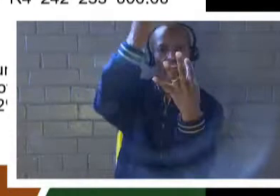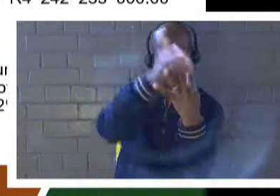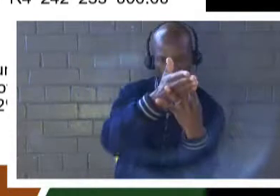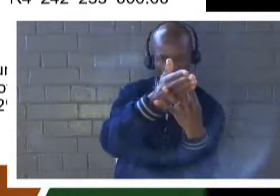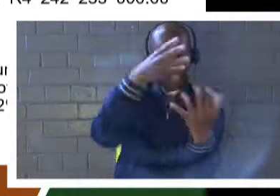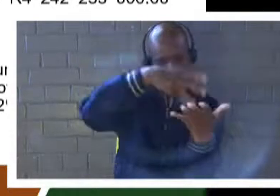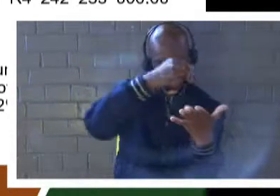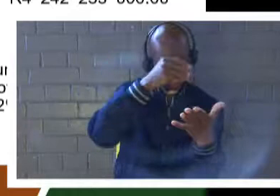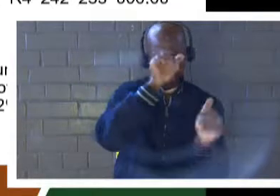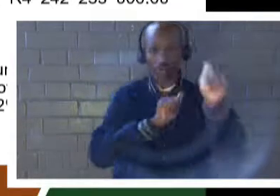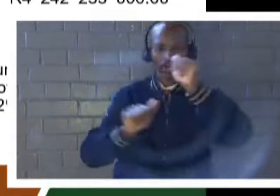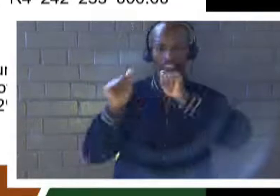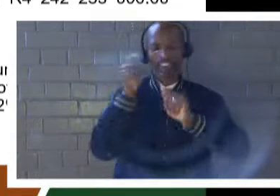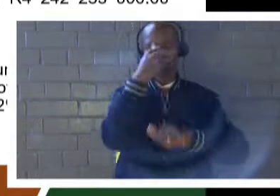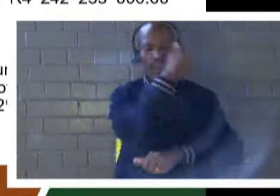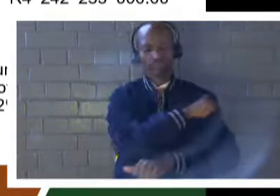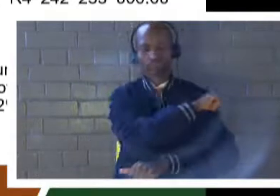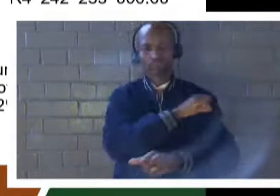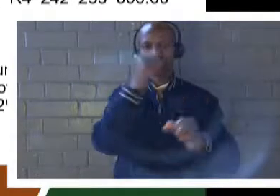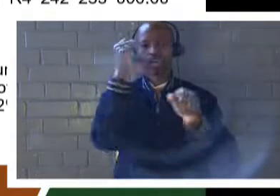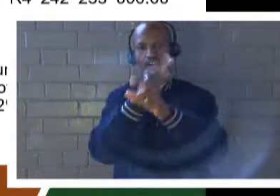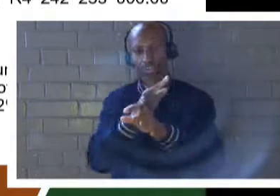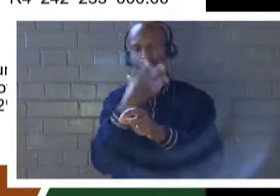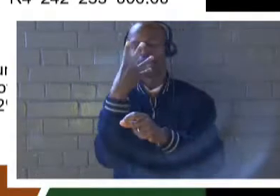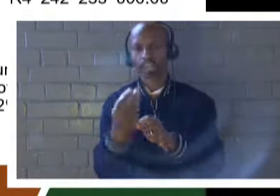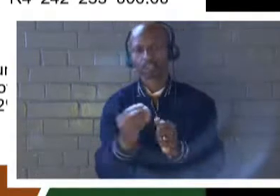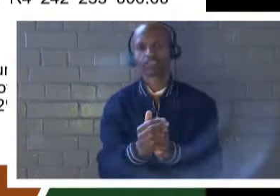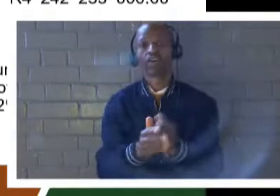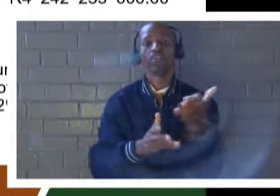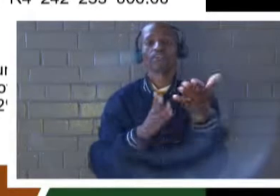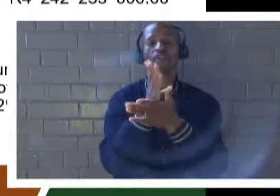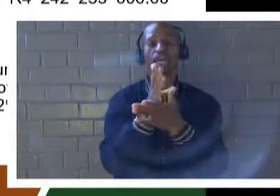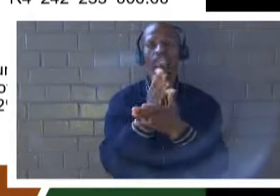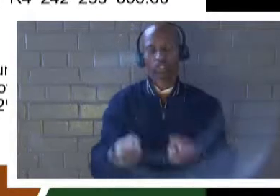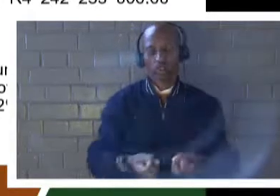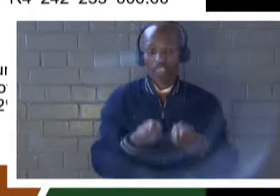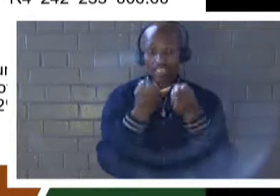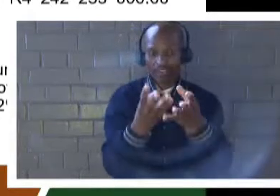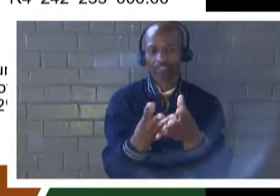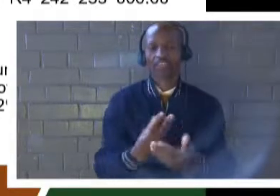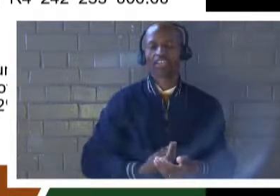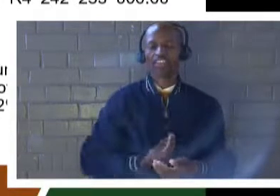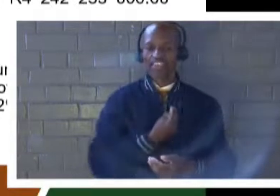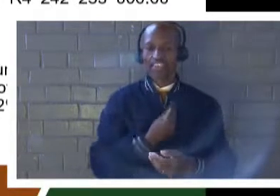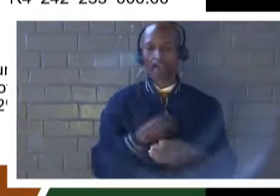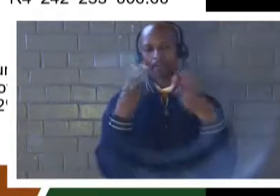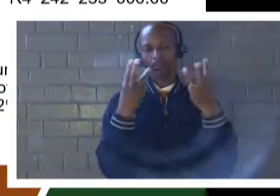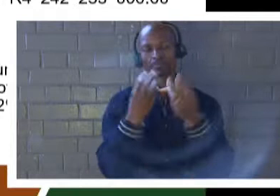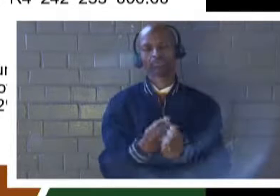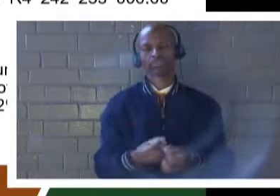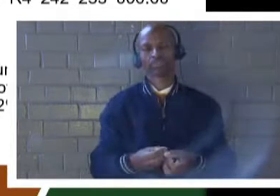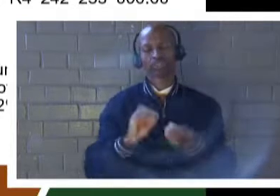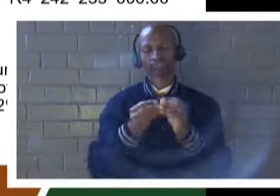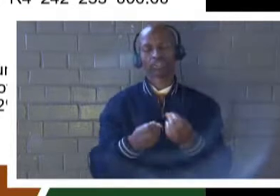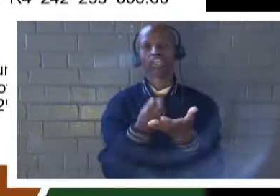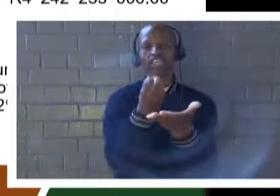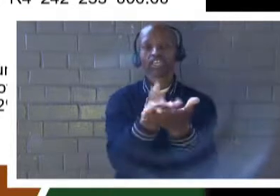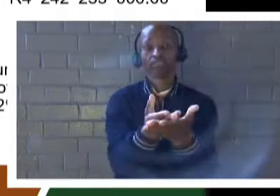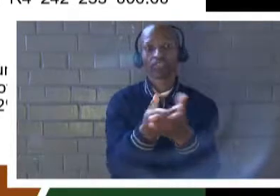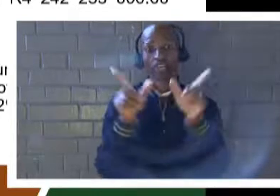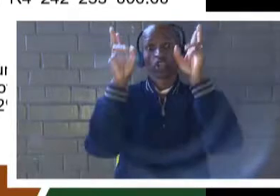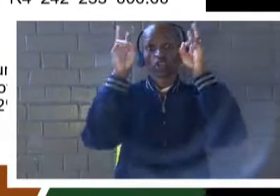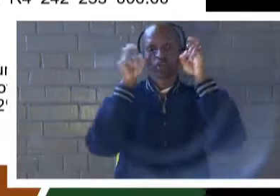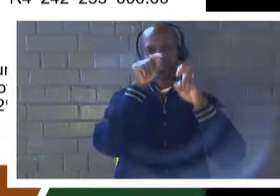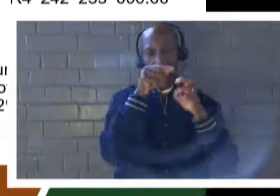assess whether Gauteng hospitals have the capacity to carry out minor infrastructure maintenance. This